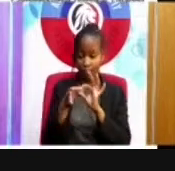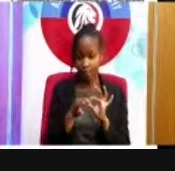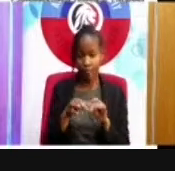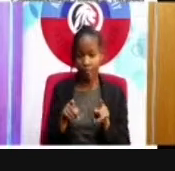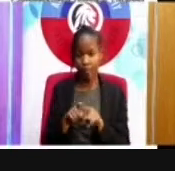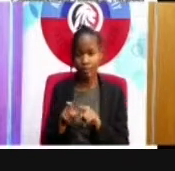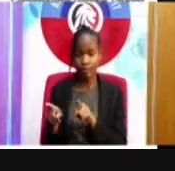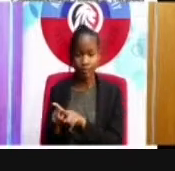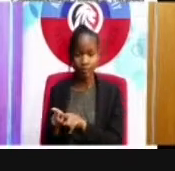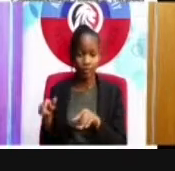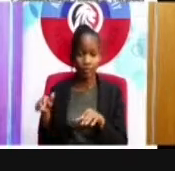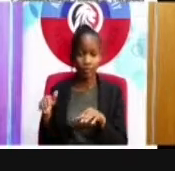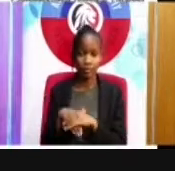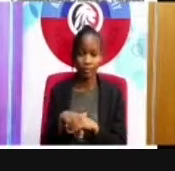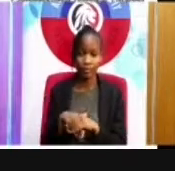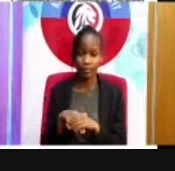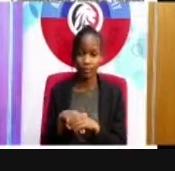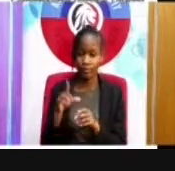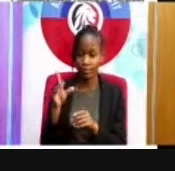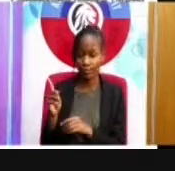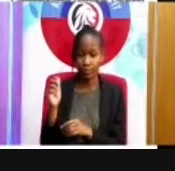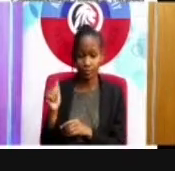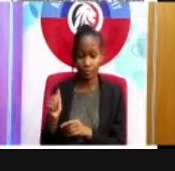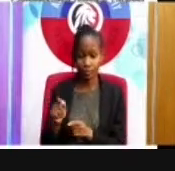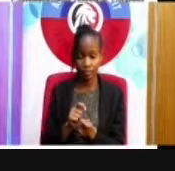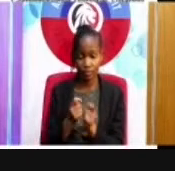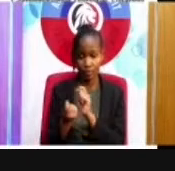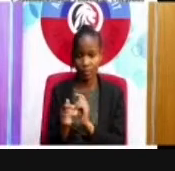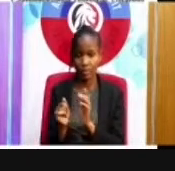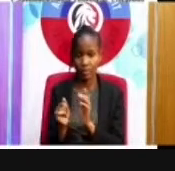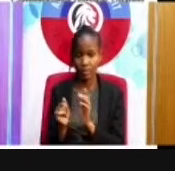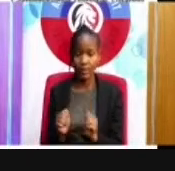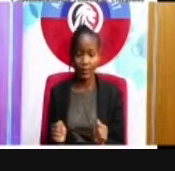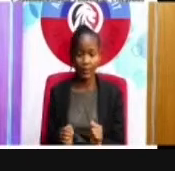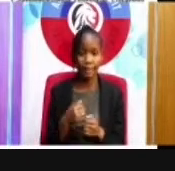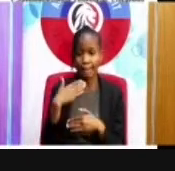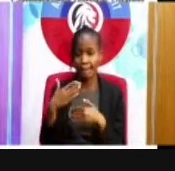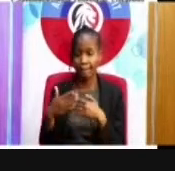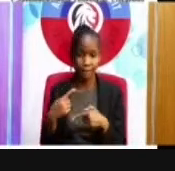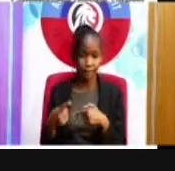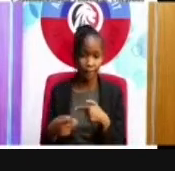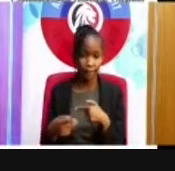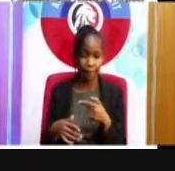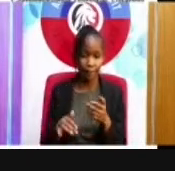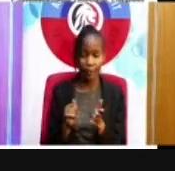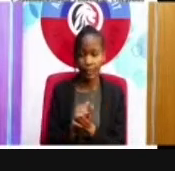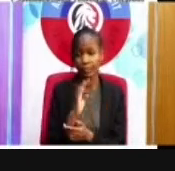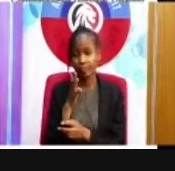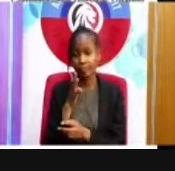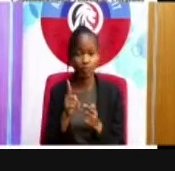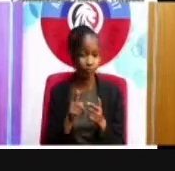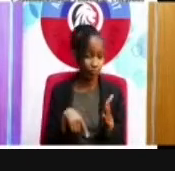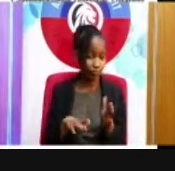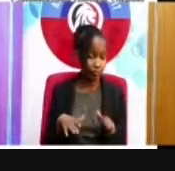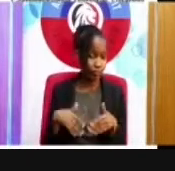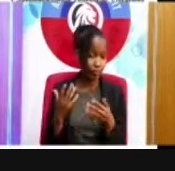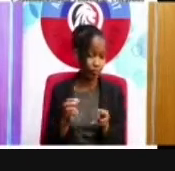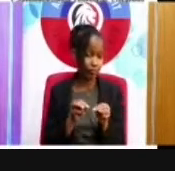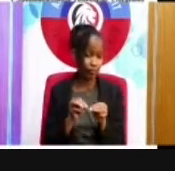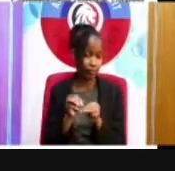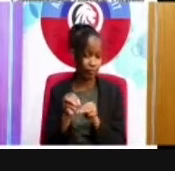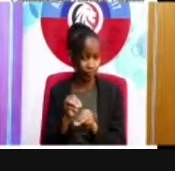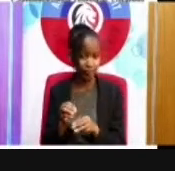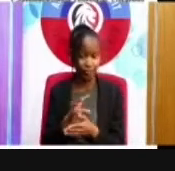of data, the transactions that are happening, and so on. And that speaks to how we manage the revenue collection